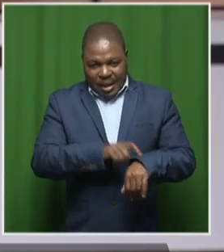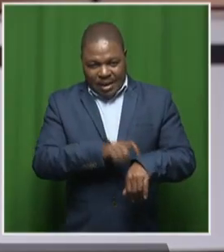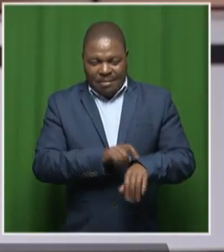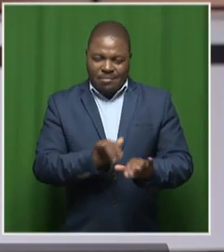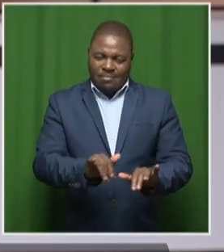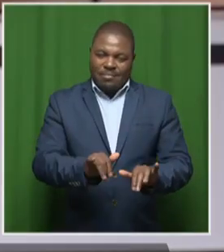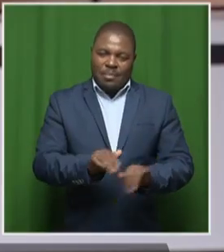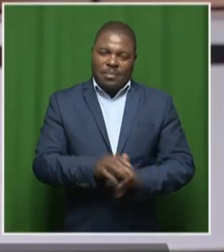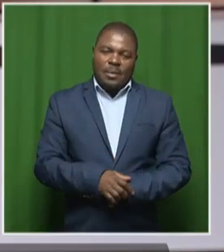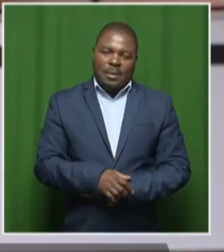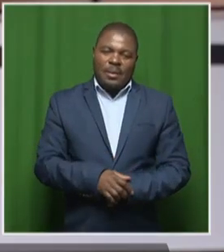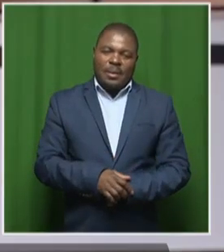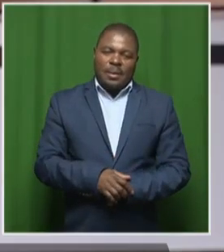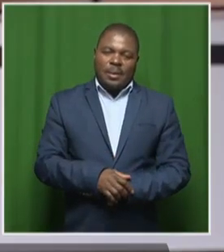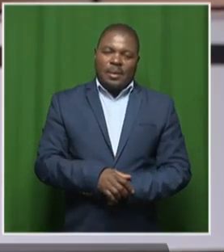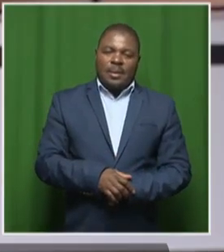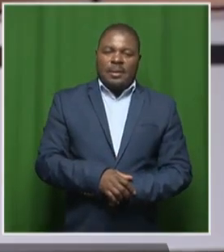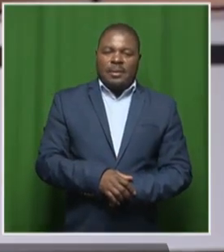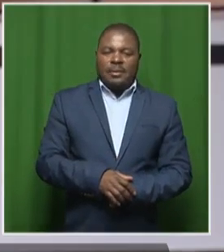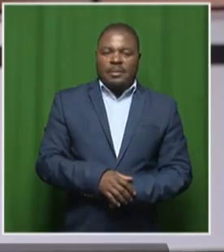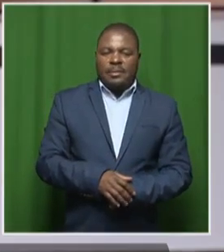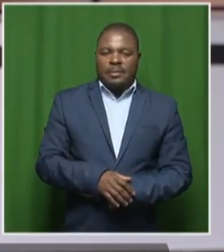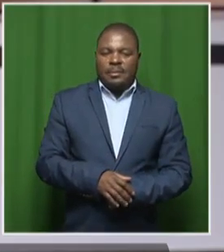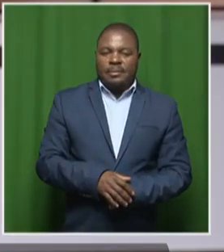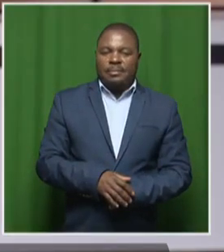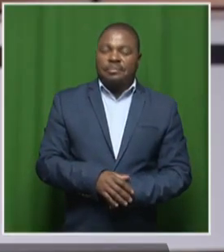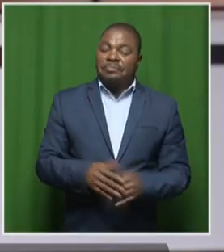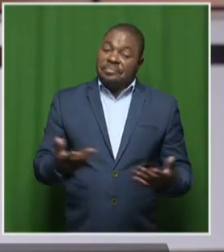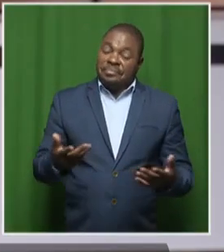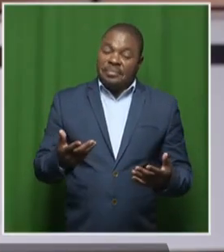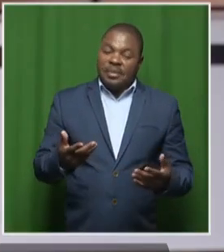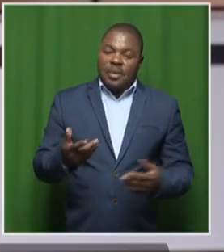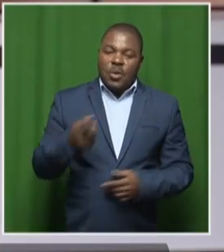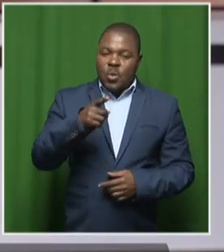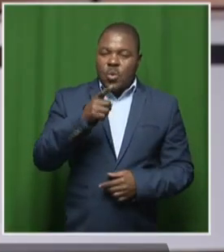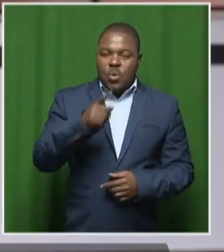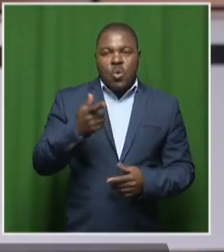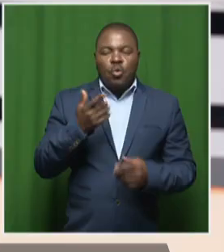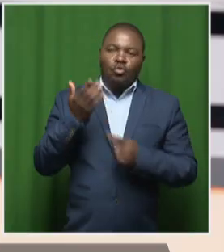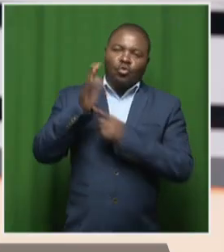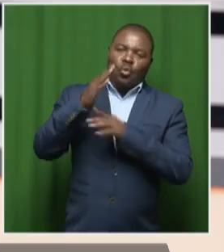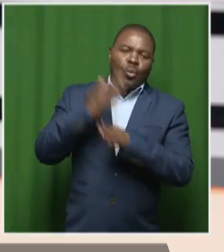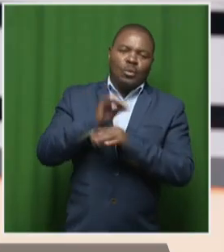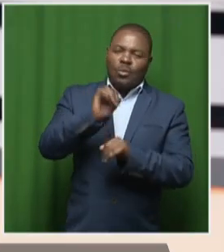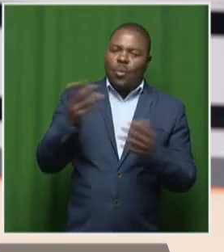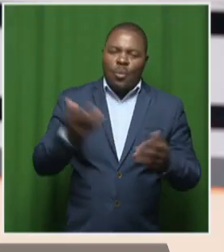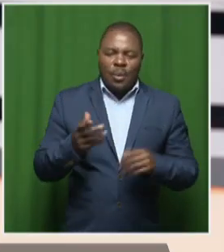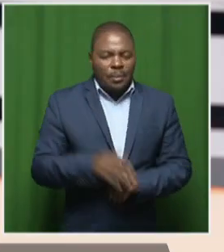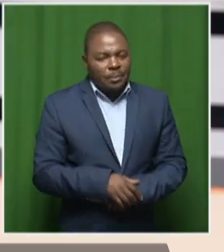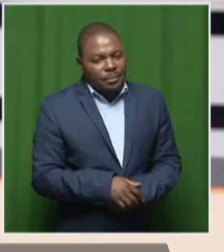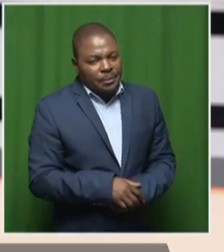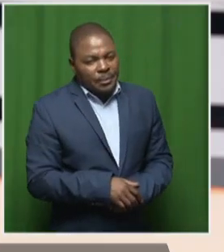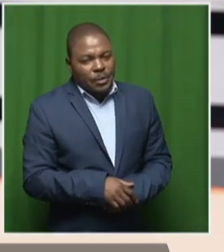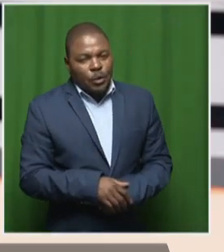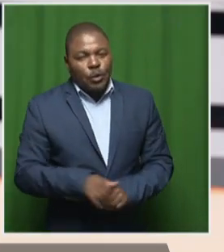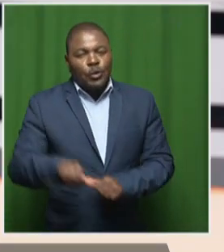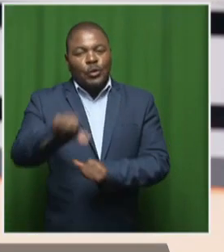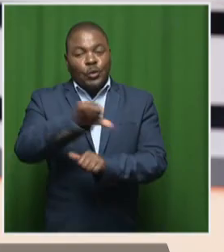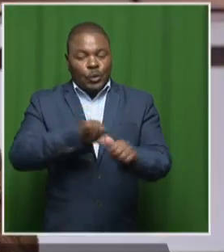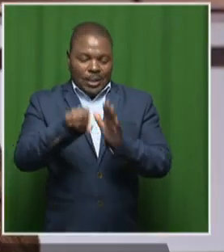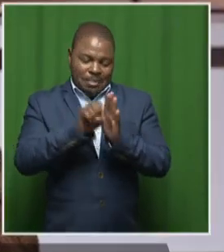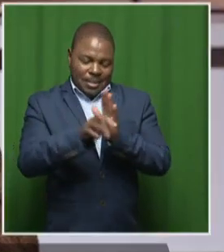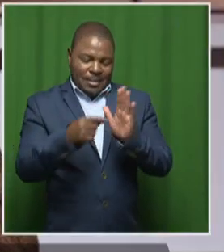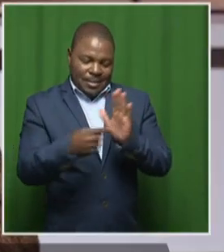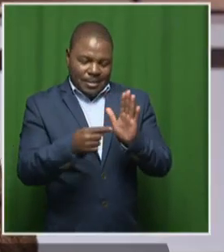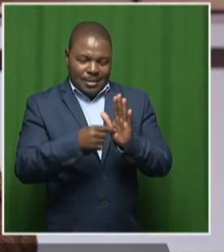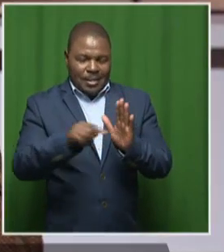just you seeing me without a video. Okay. Yes. So where do you normally showcase your work? Social media, man. Right, social media